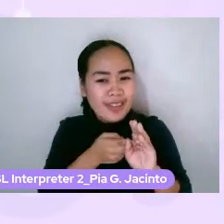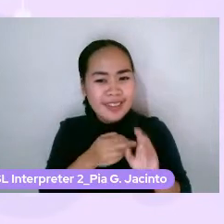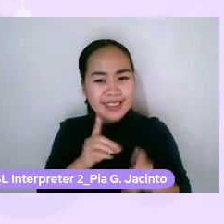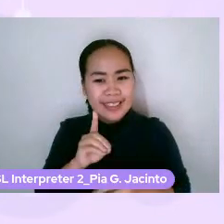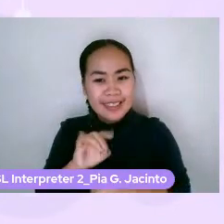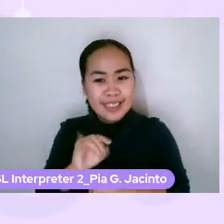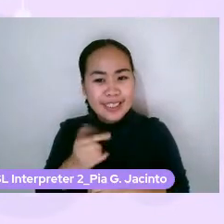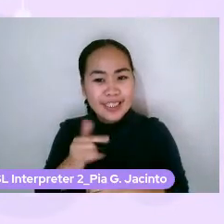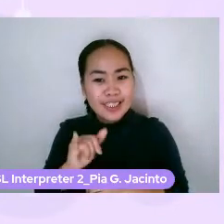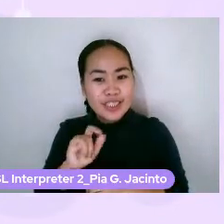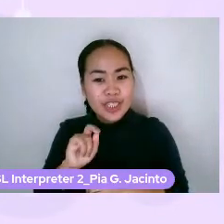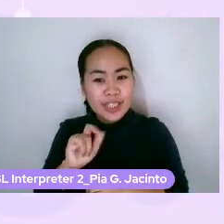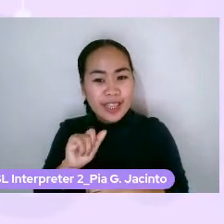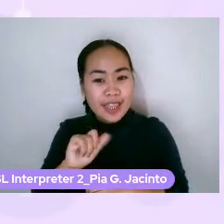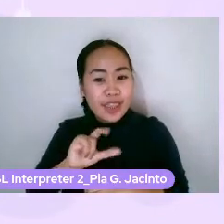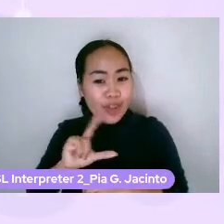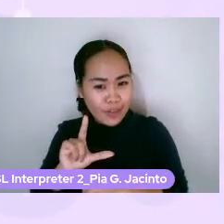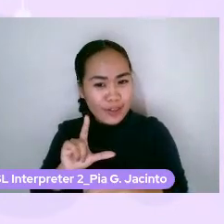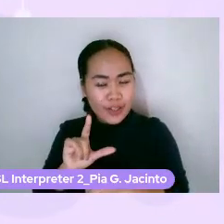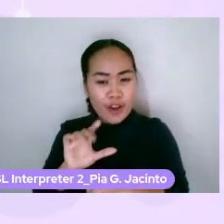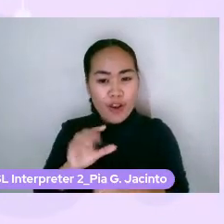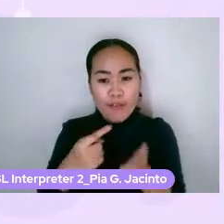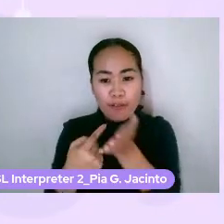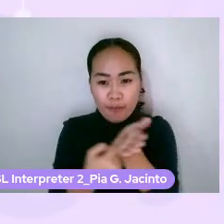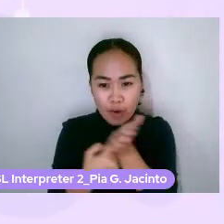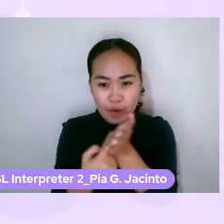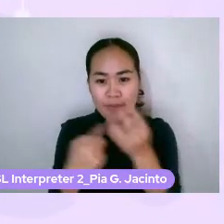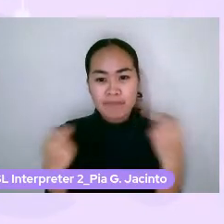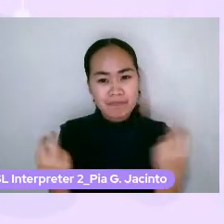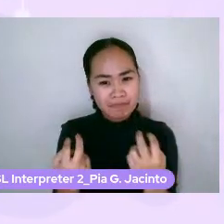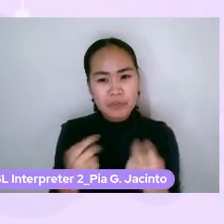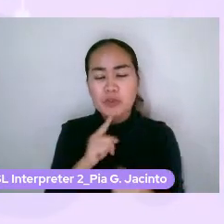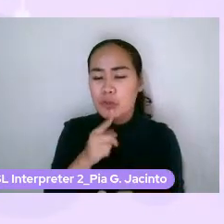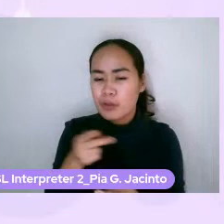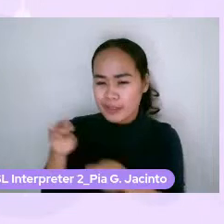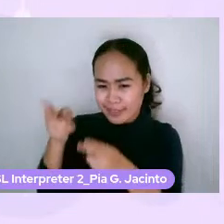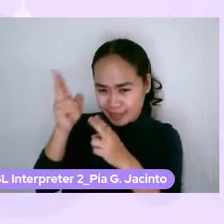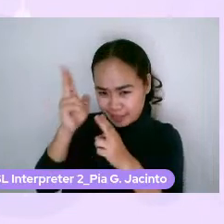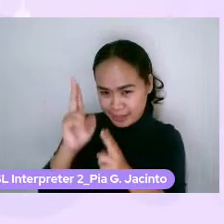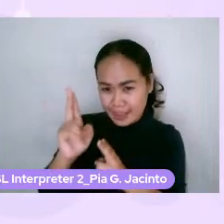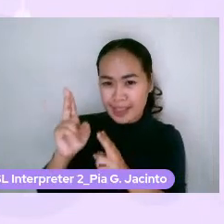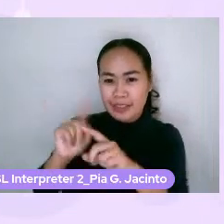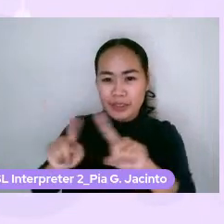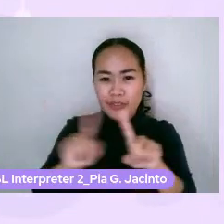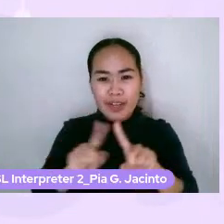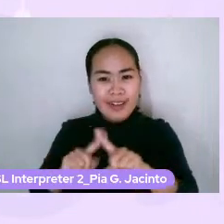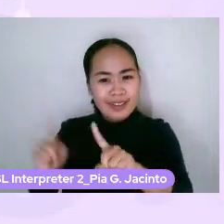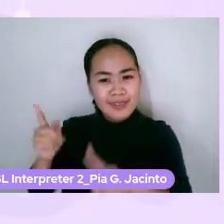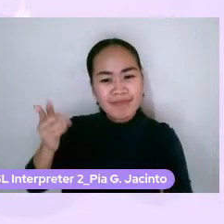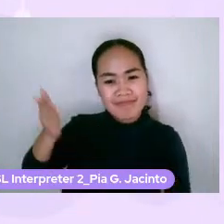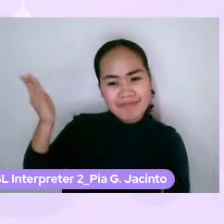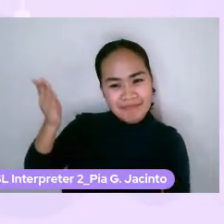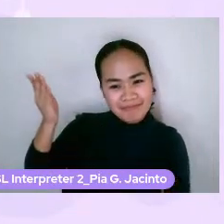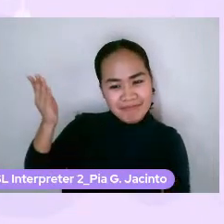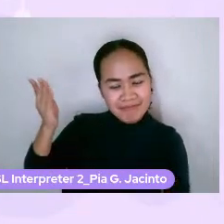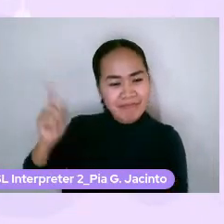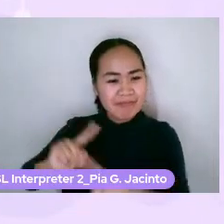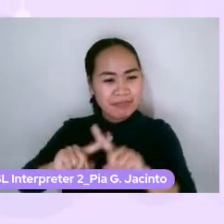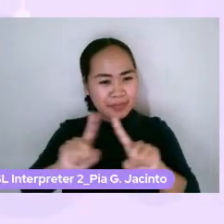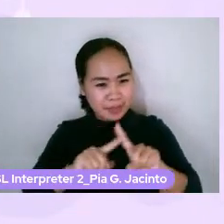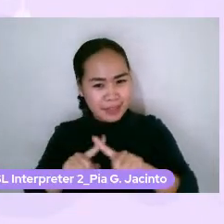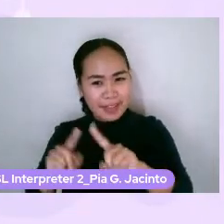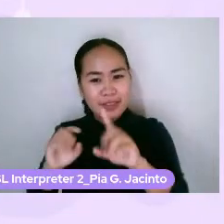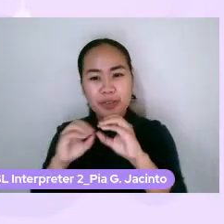Forum Series. Pagpupugay rin sa mga resource speakers mula sa iba't ibang ahensya at organisasyon